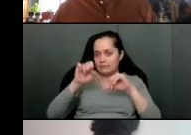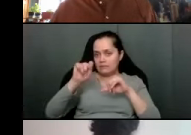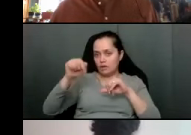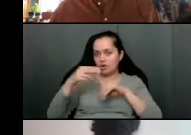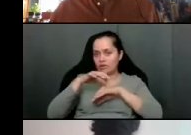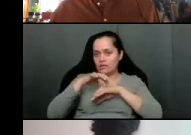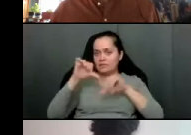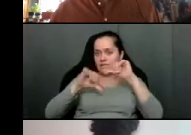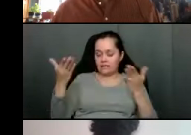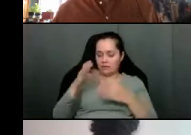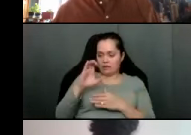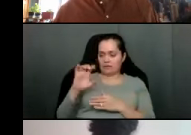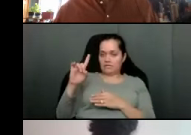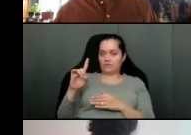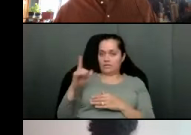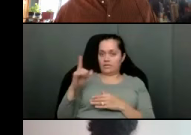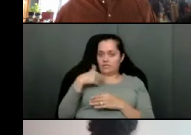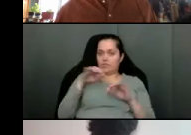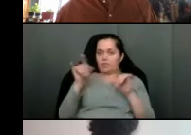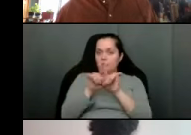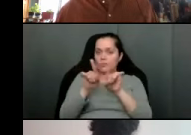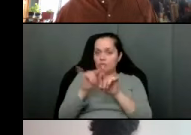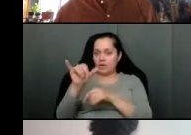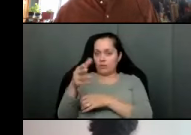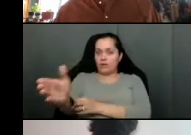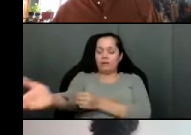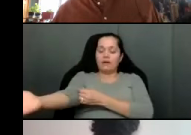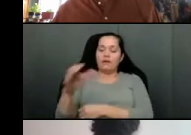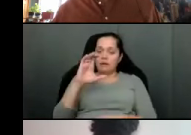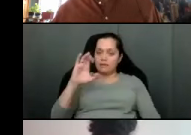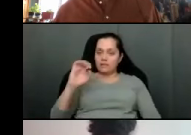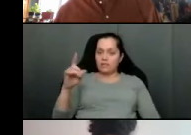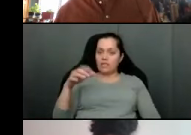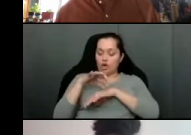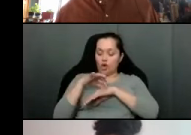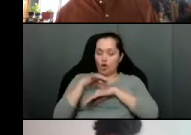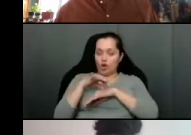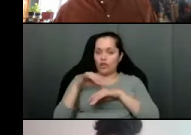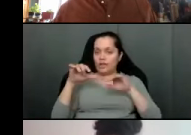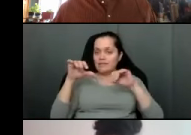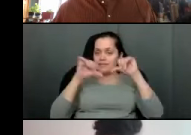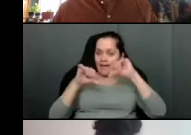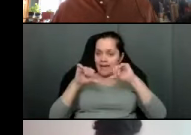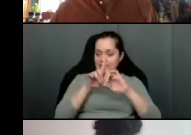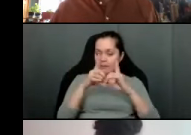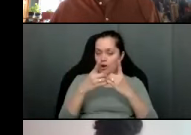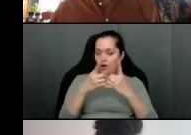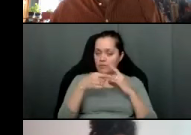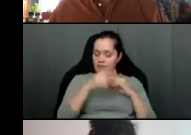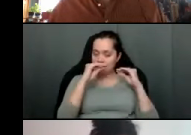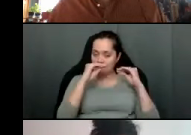And at COD, that is how we do it. At COD, the earth science department